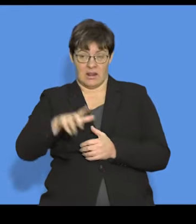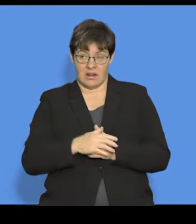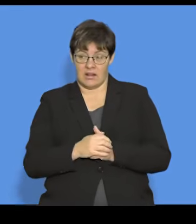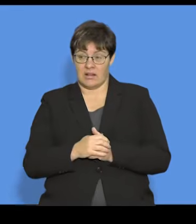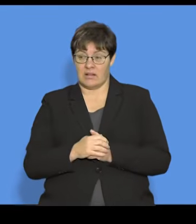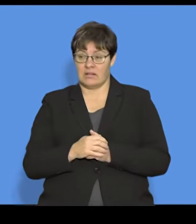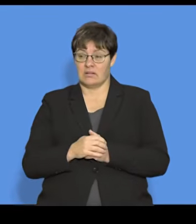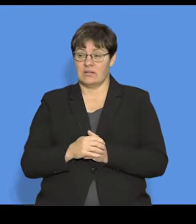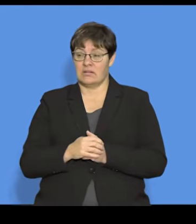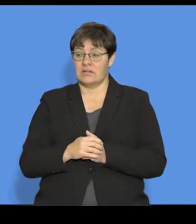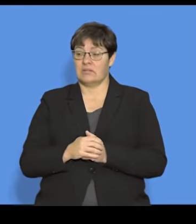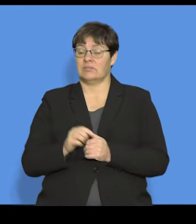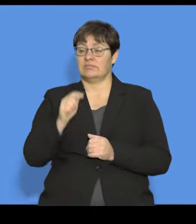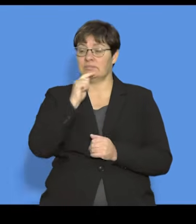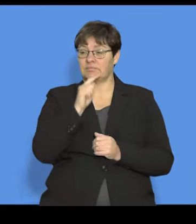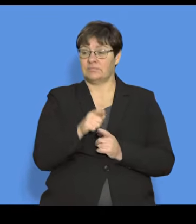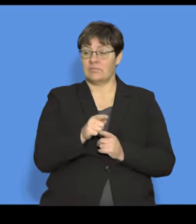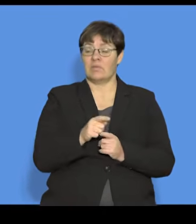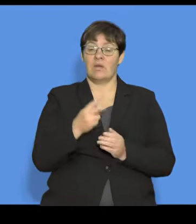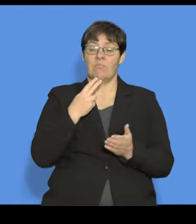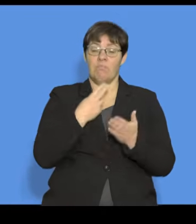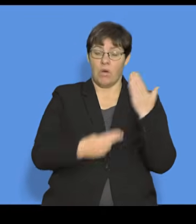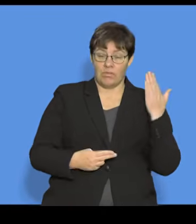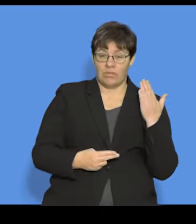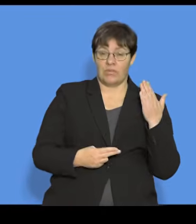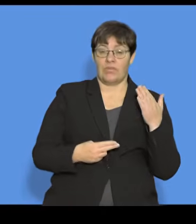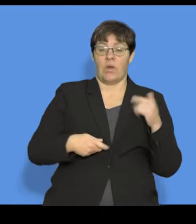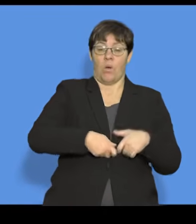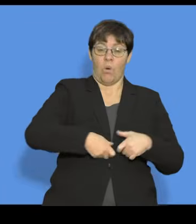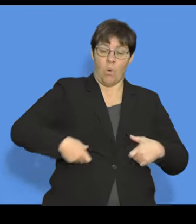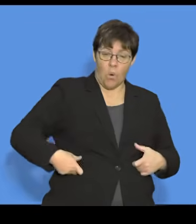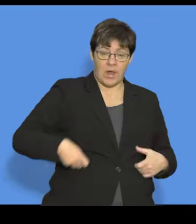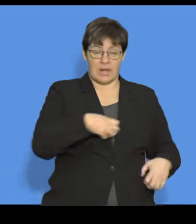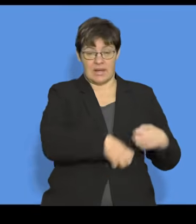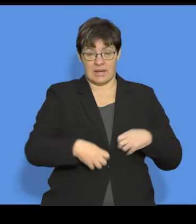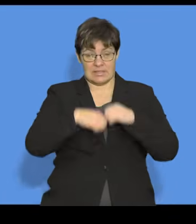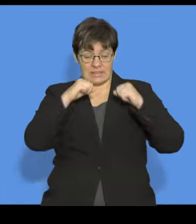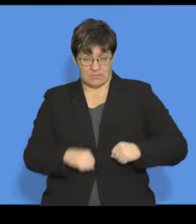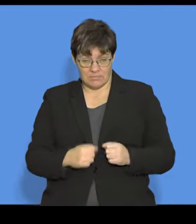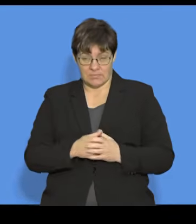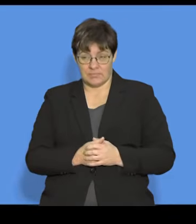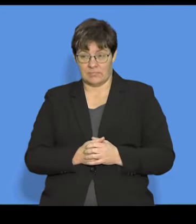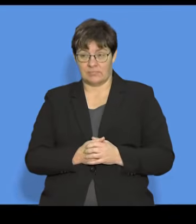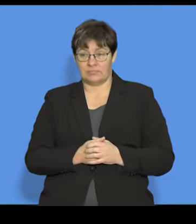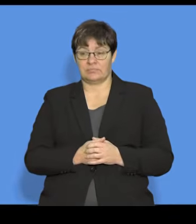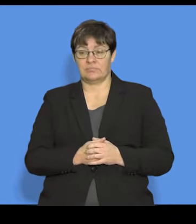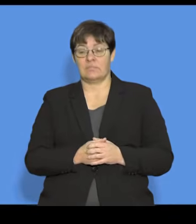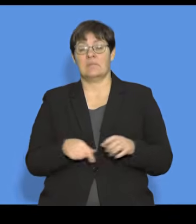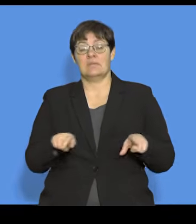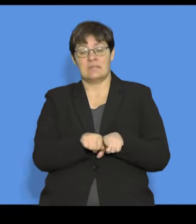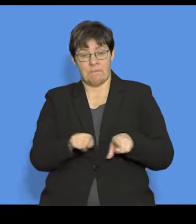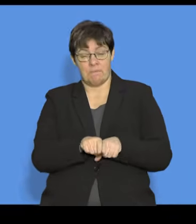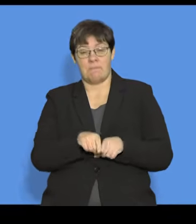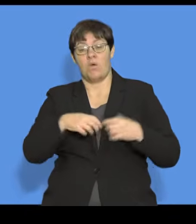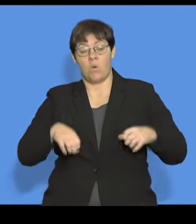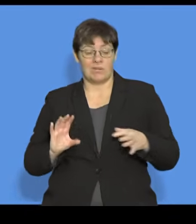very intricate diagram that has both the organs of the digestive system or the alimentary canal along with